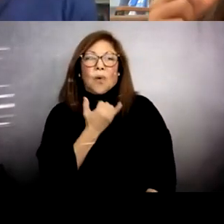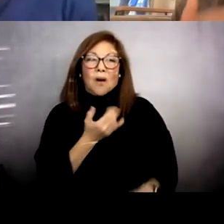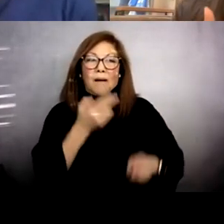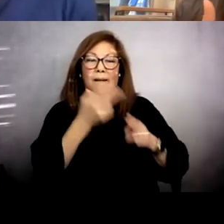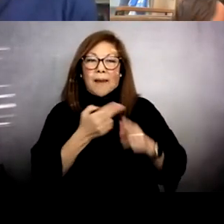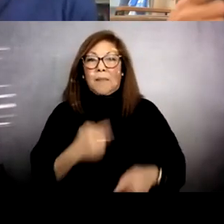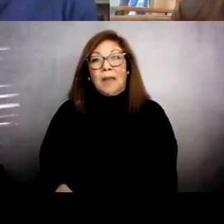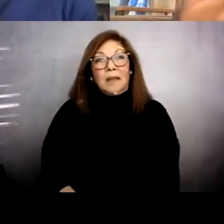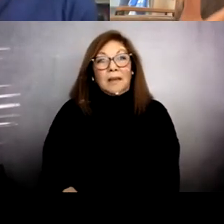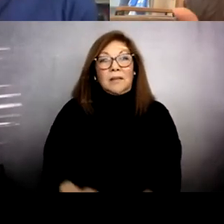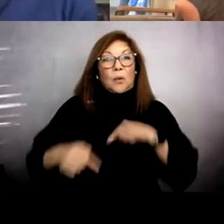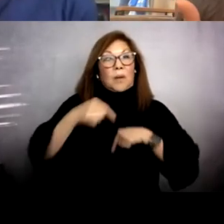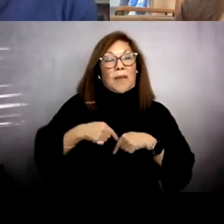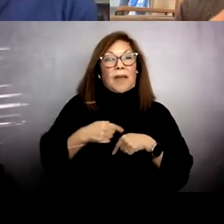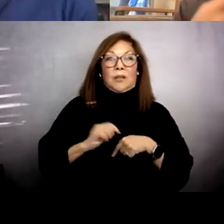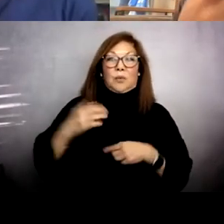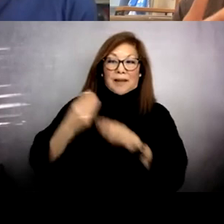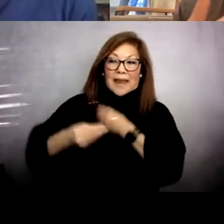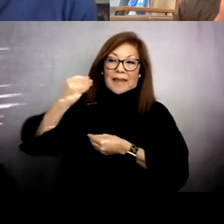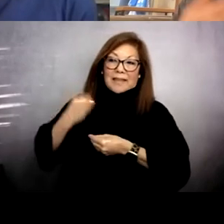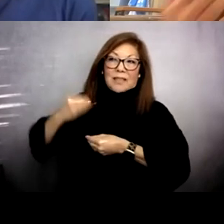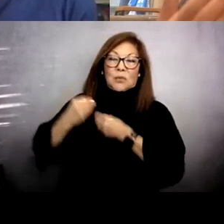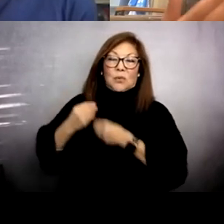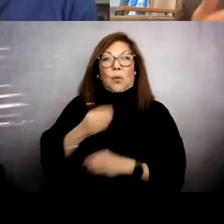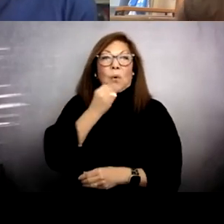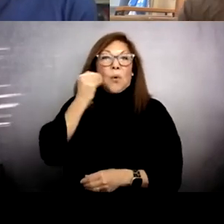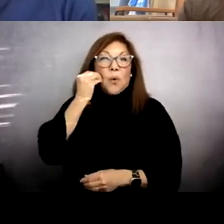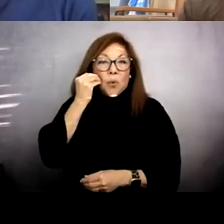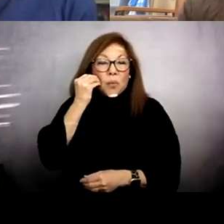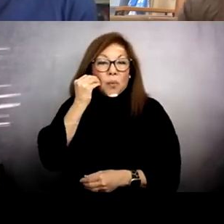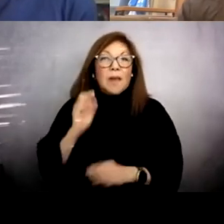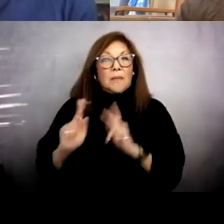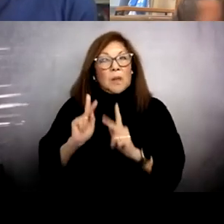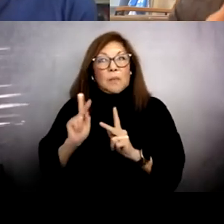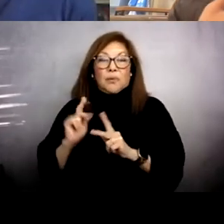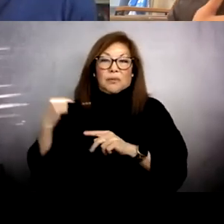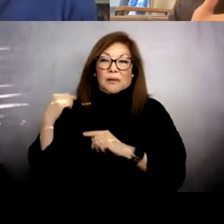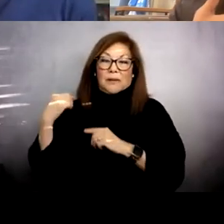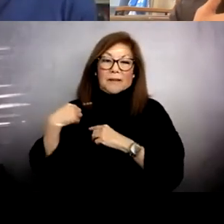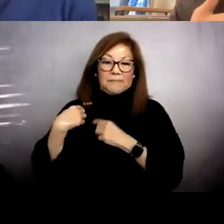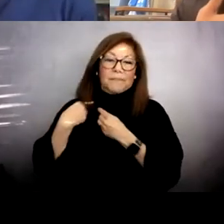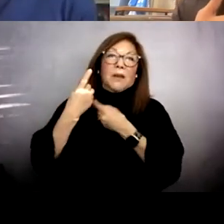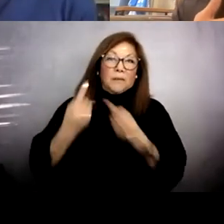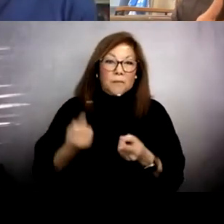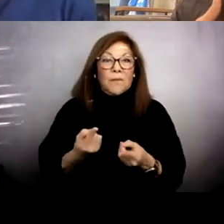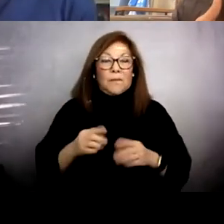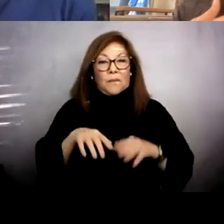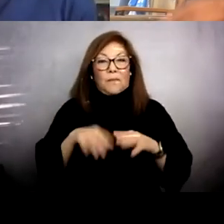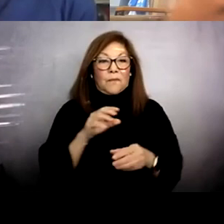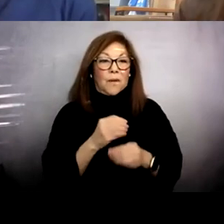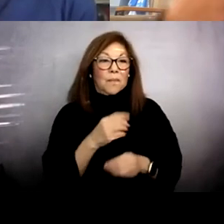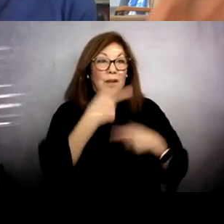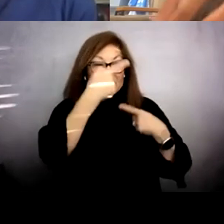And going back to having an ancestral home, specifically, so many people do come from places of trauma. I personally, my family is a partition family, which